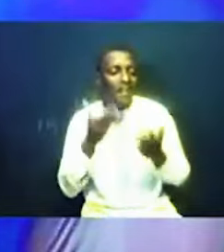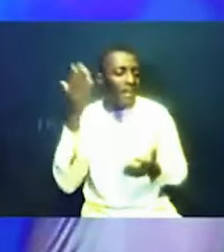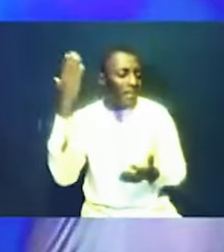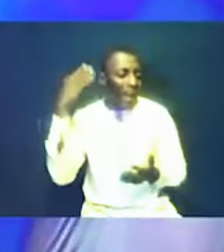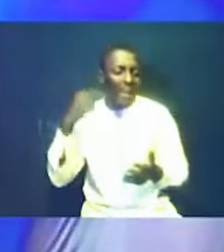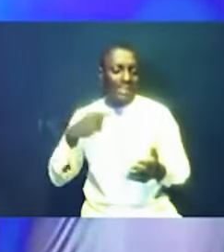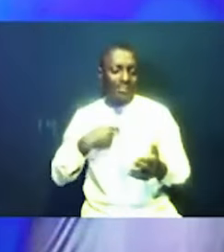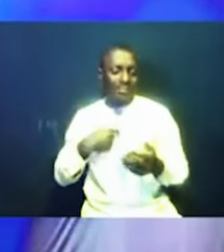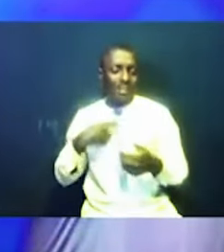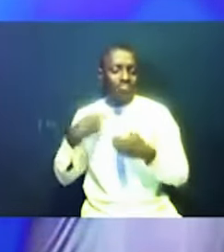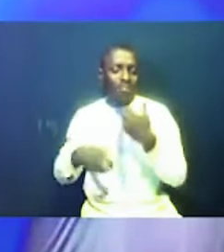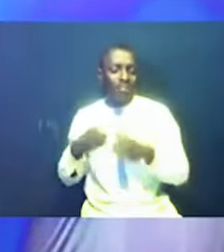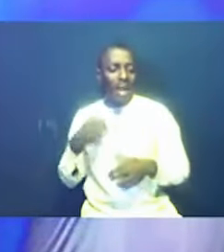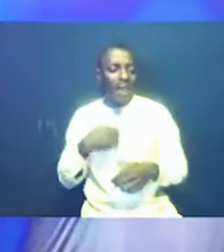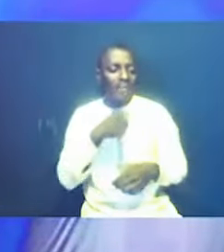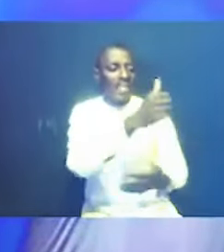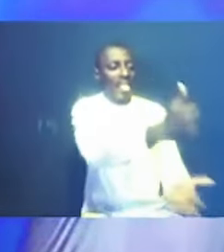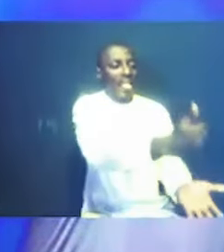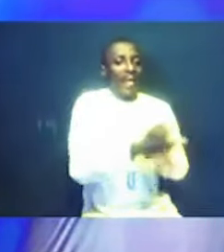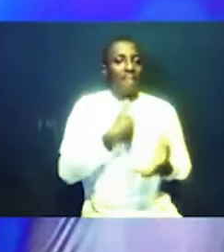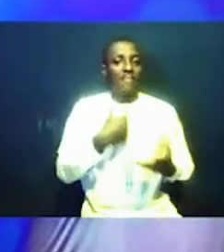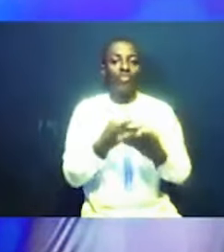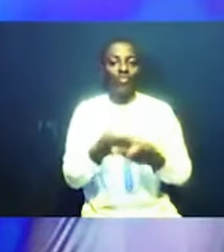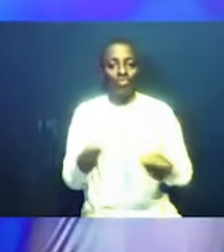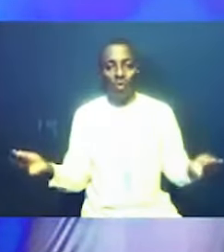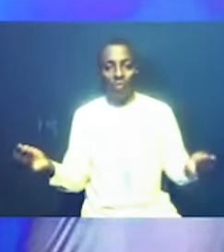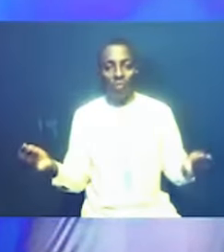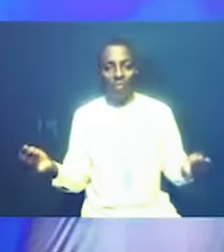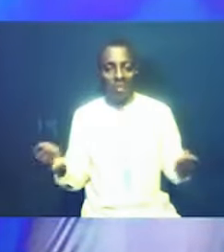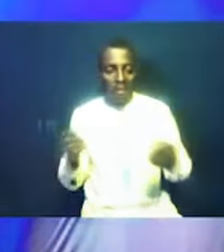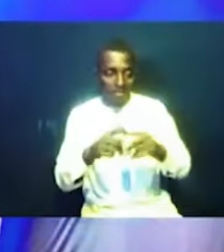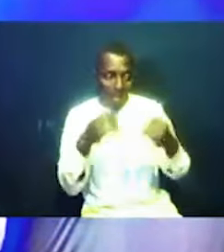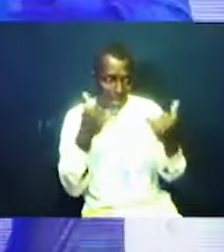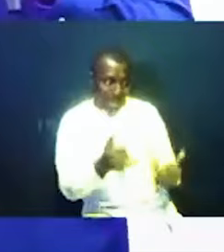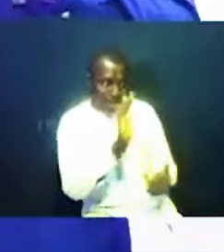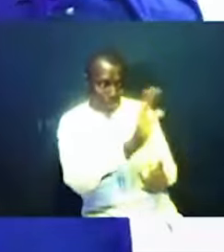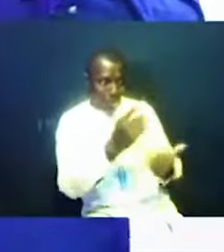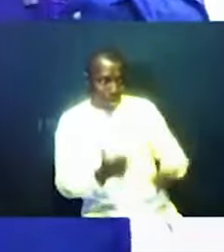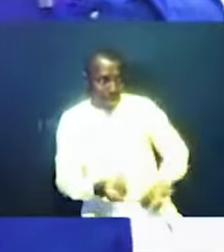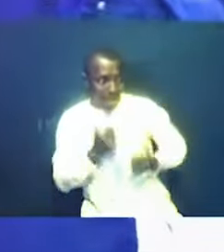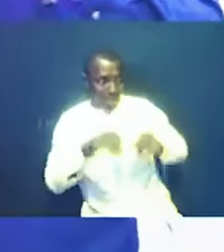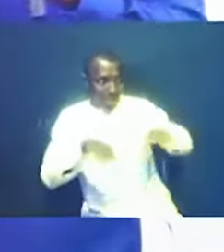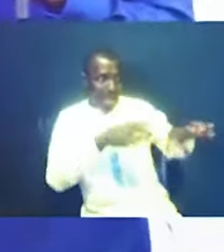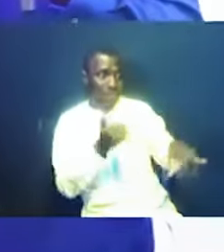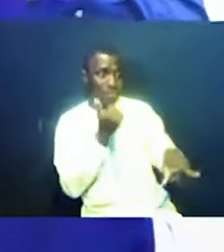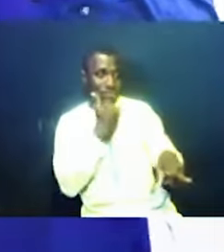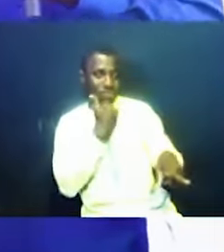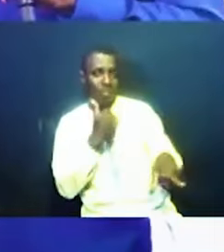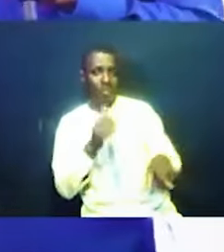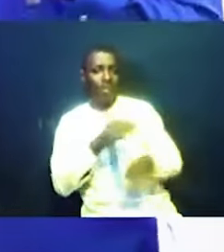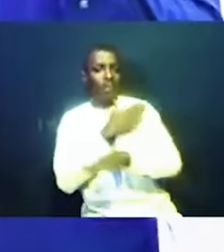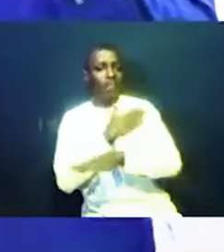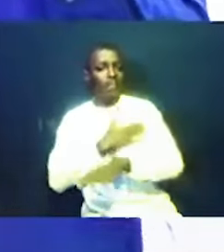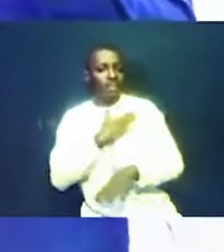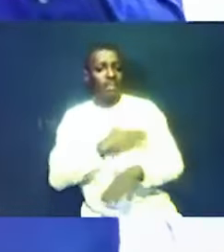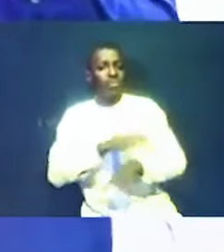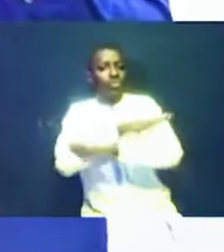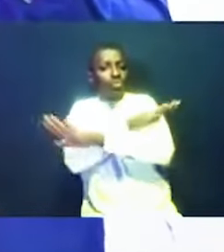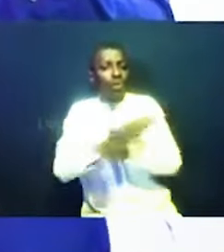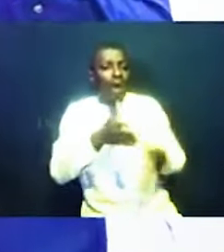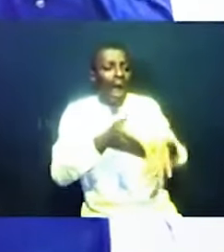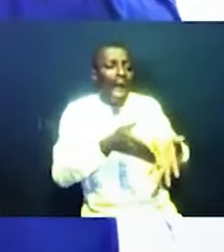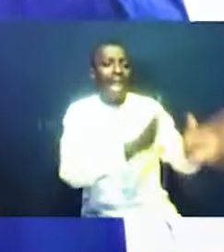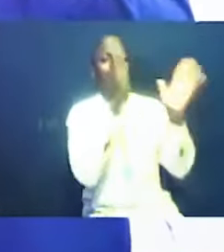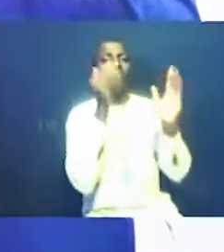and expectations. Ebi anabra onwachire wono wabua o nansu wabra boboni yeno she enwa mahu kwain nemfifri umu.